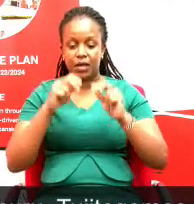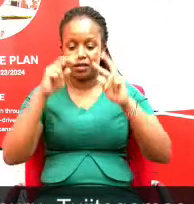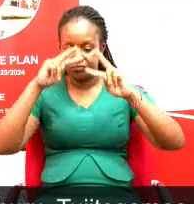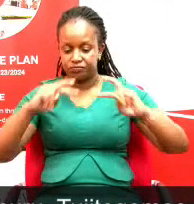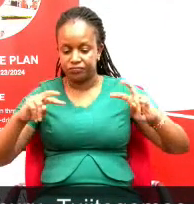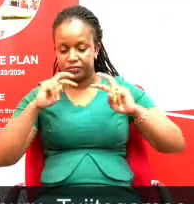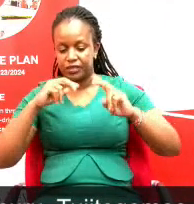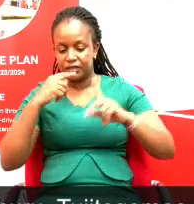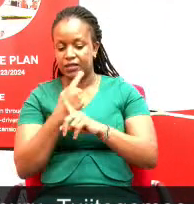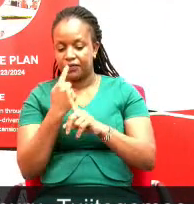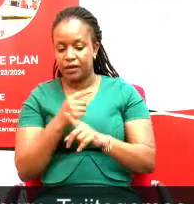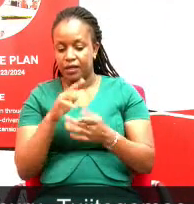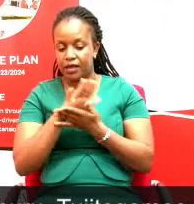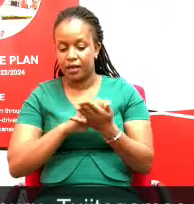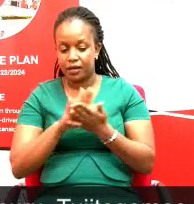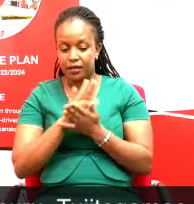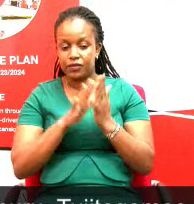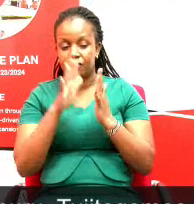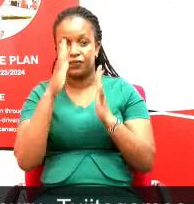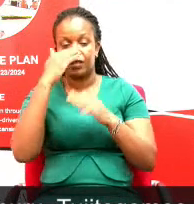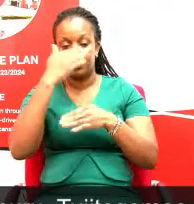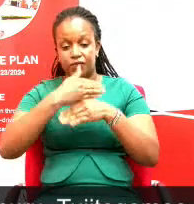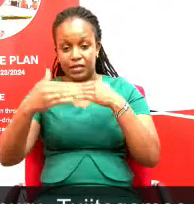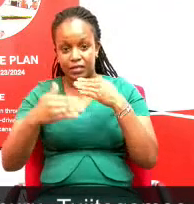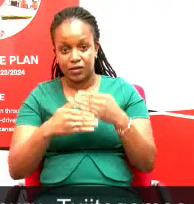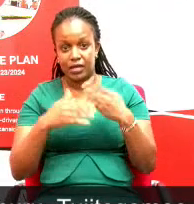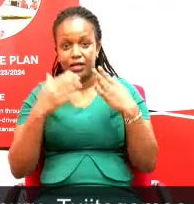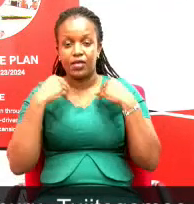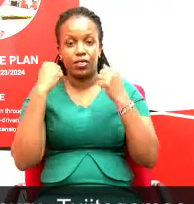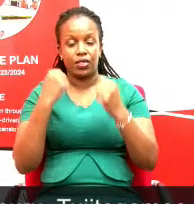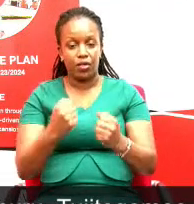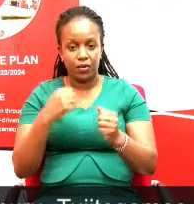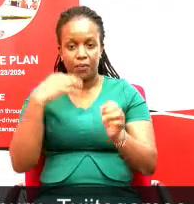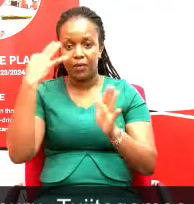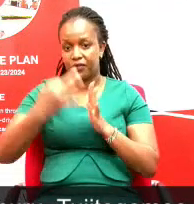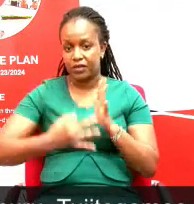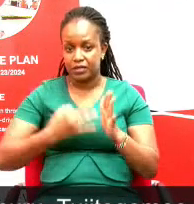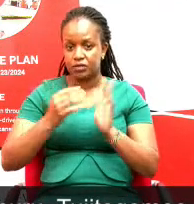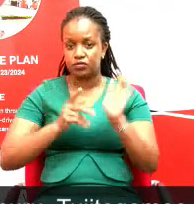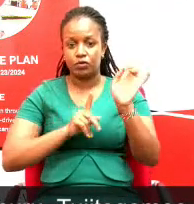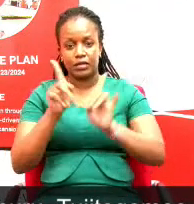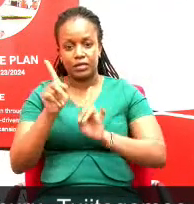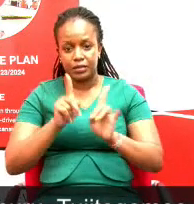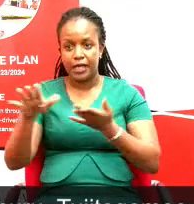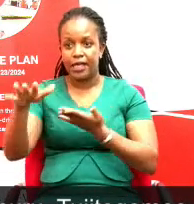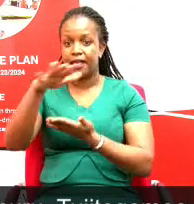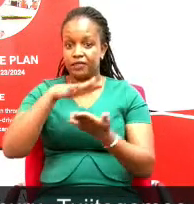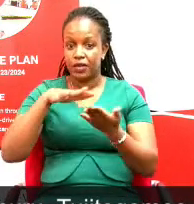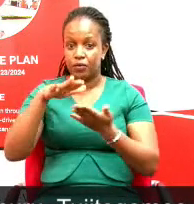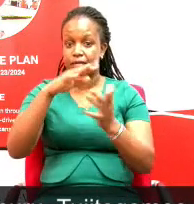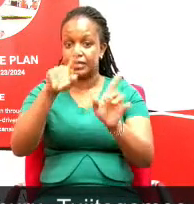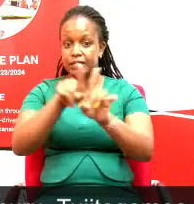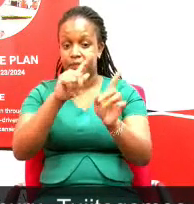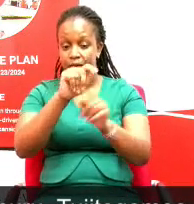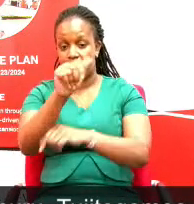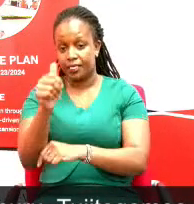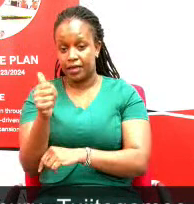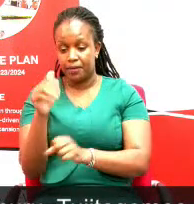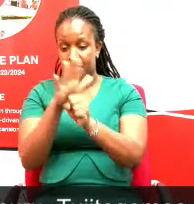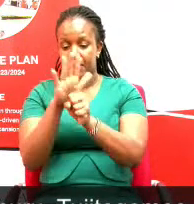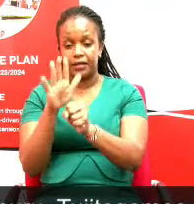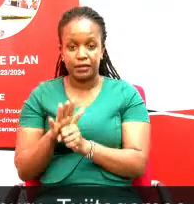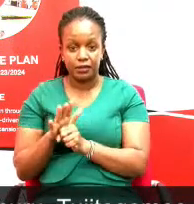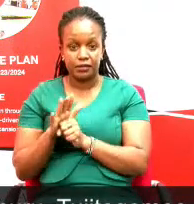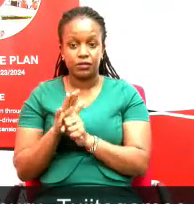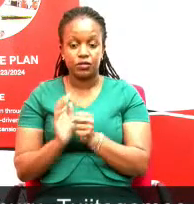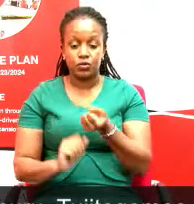infrastructure, education, health, tourism, manufacturing, environment, among many others. The idea is just to